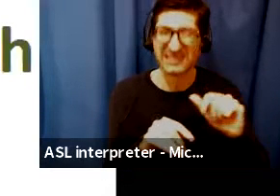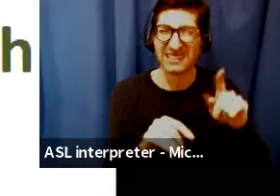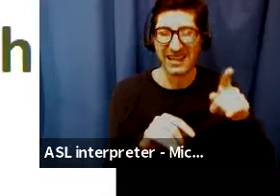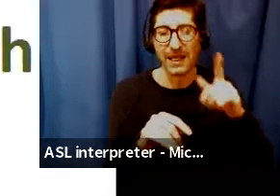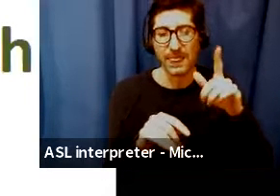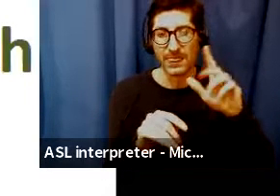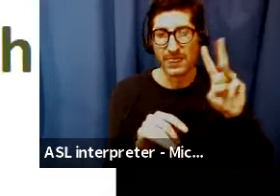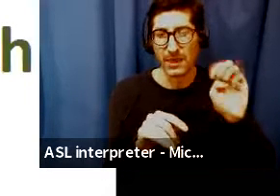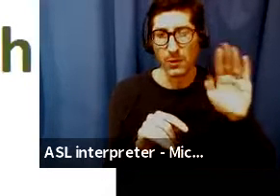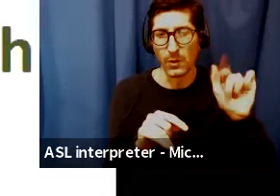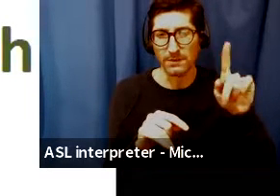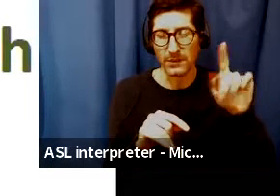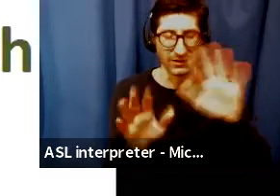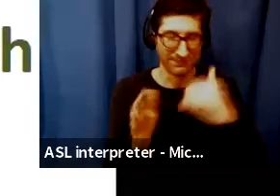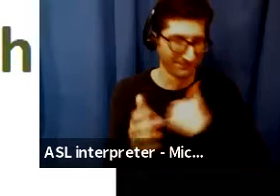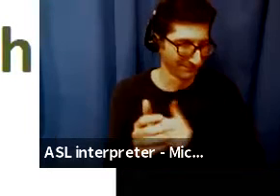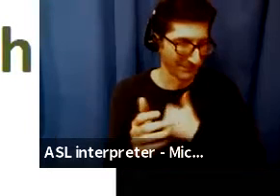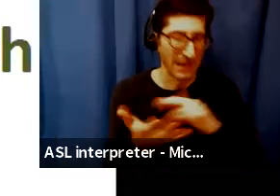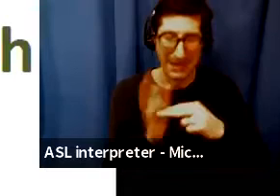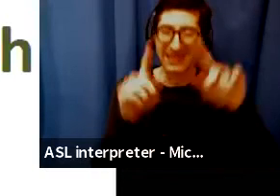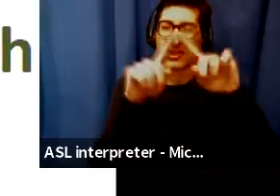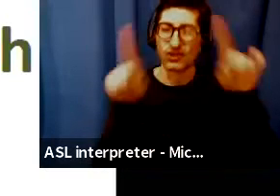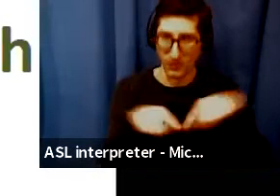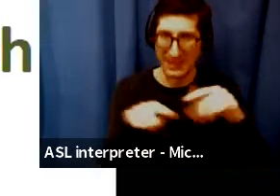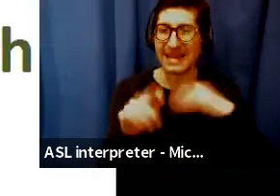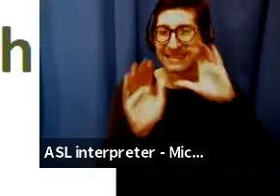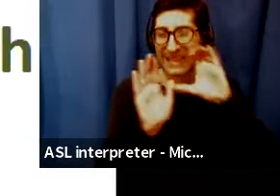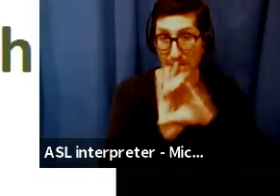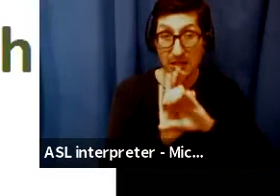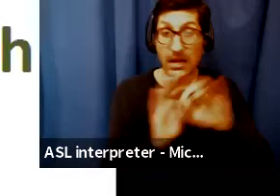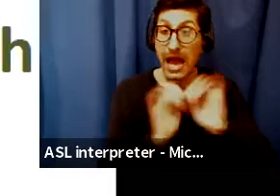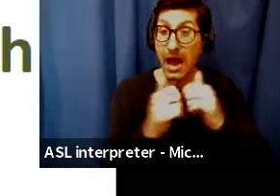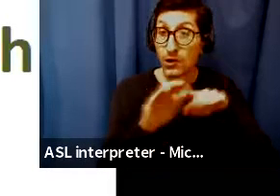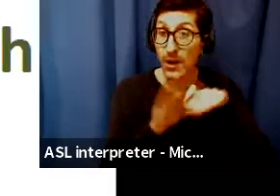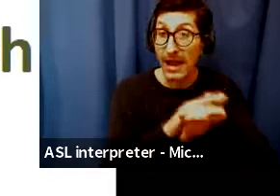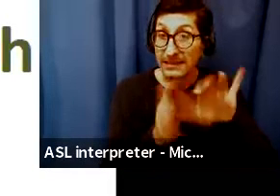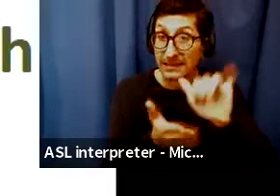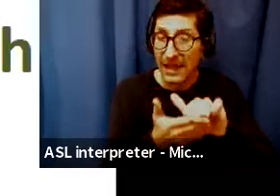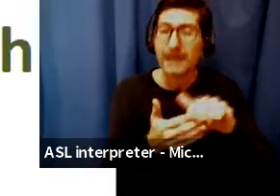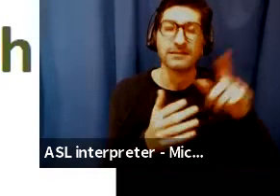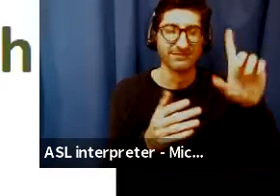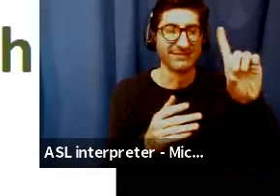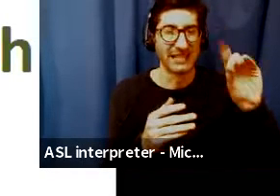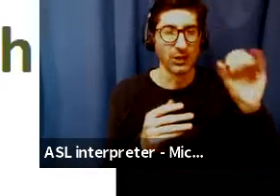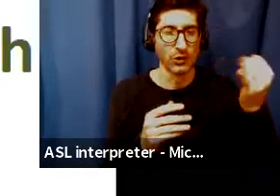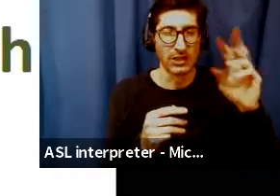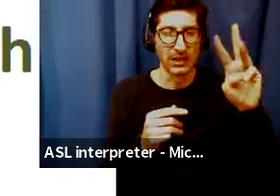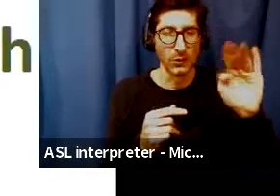website, I'm sorry, on your screen. And the way to access it is through the Department of Justice's website, which